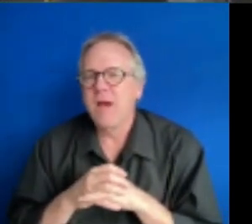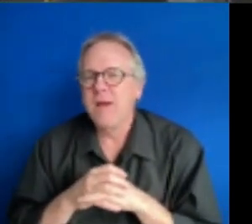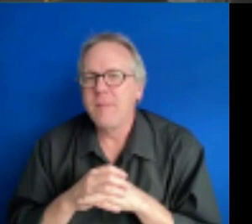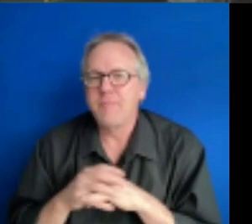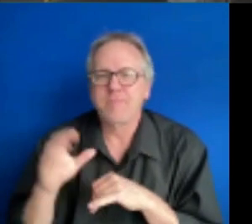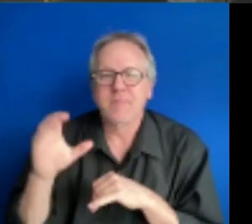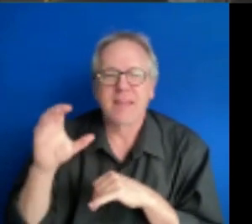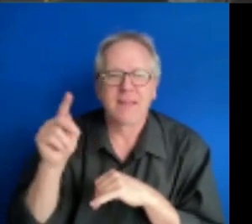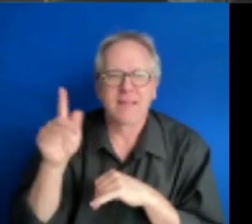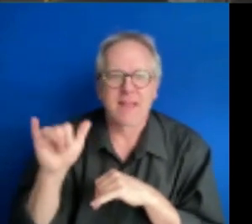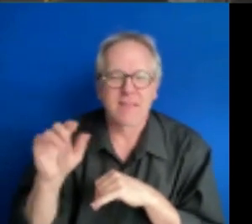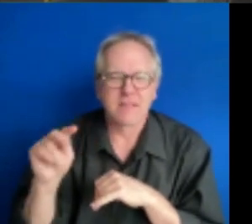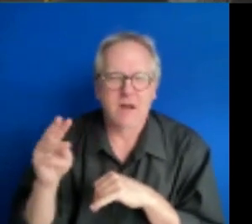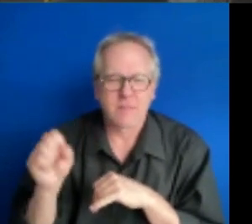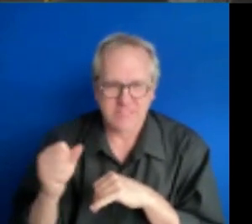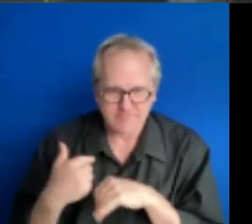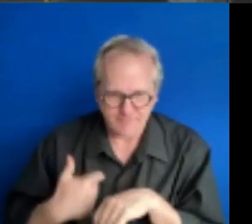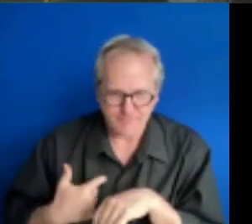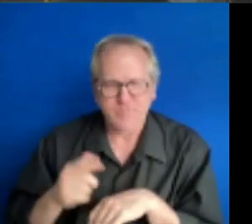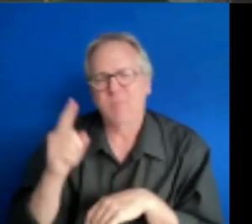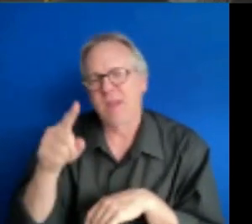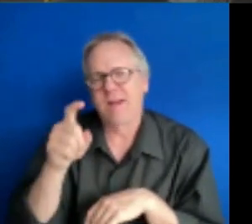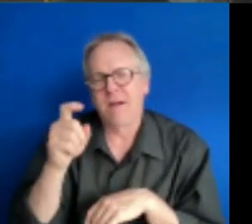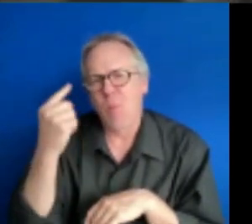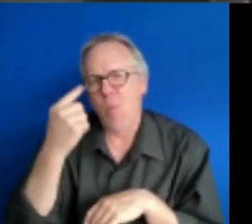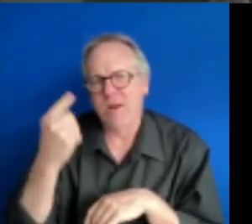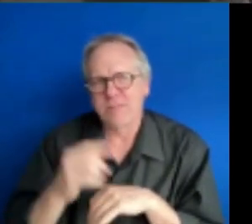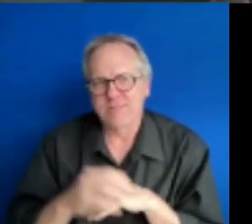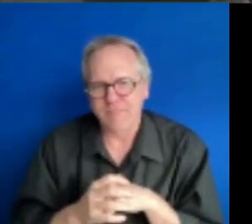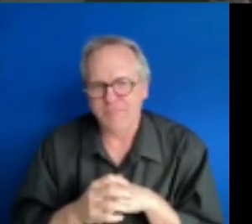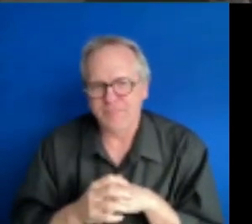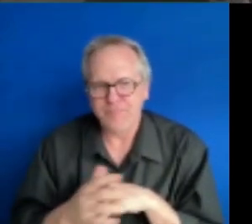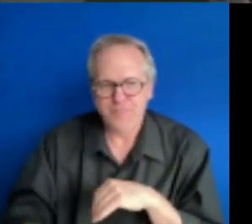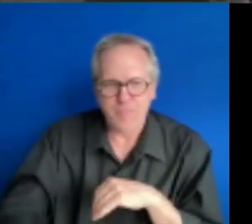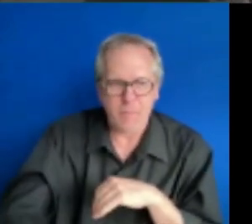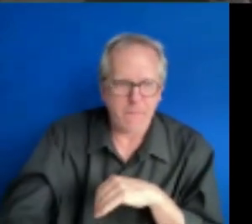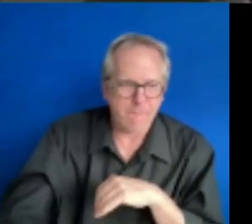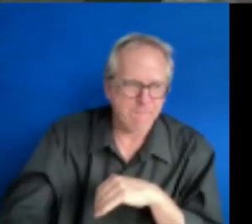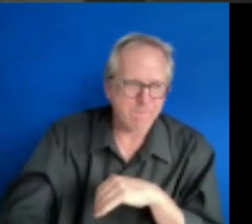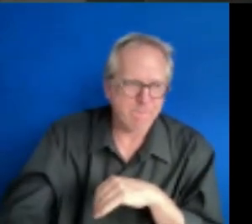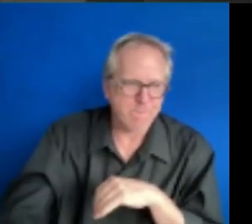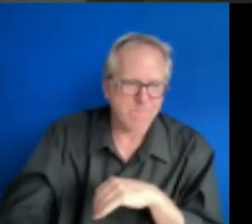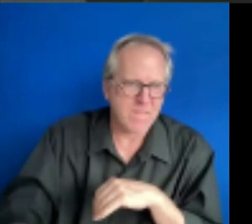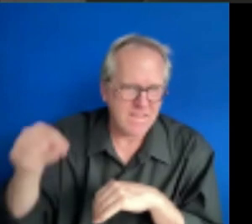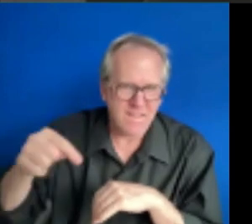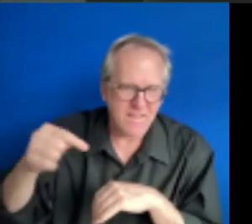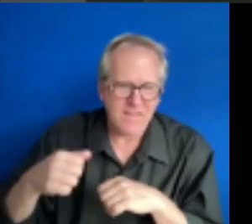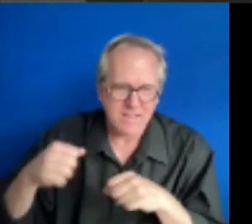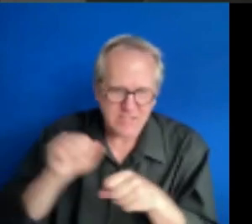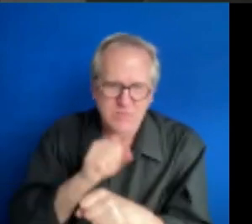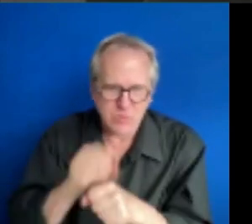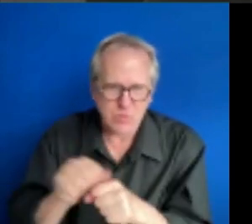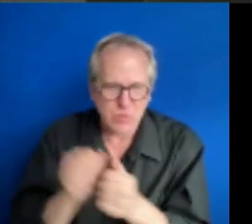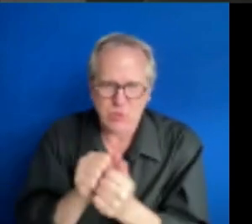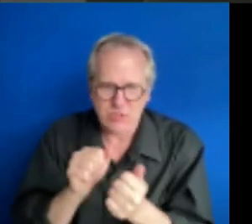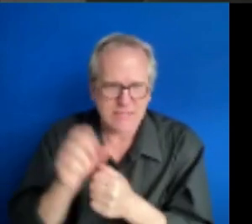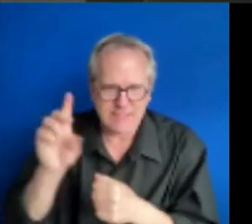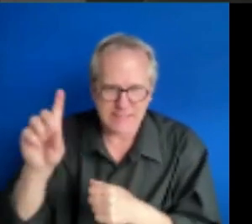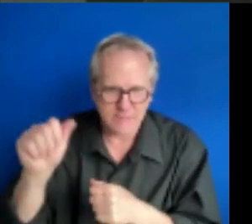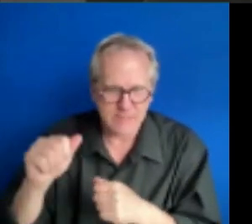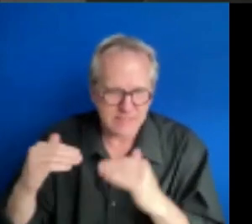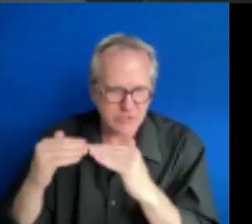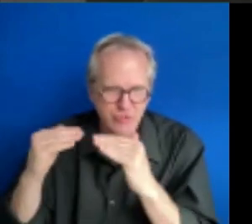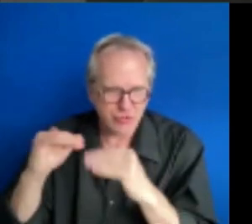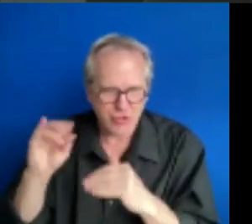Kathy Thomas. I am wondering, this effort has been, disability justice has been around a